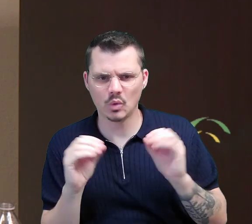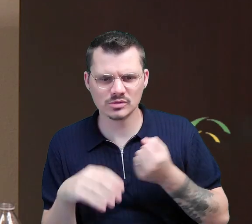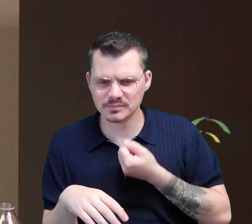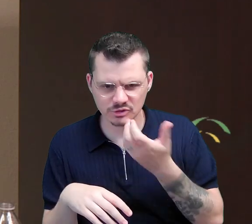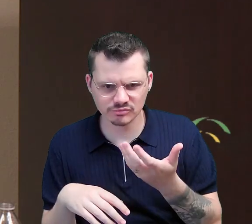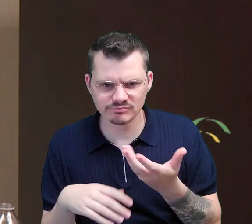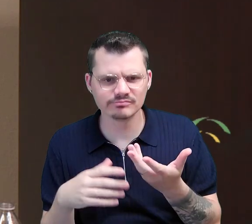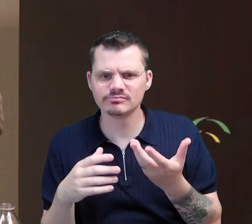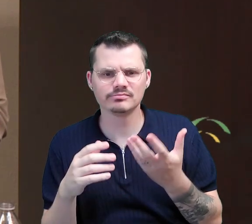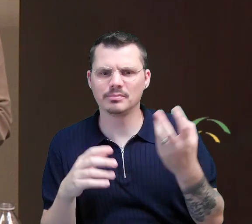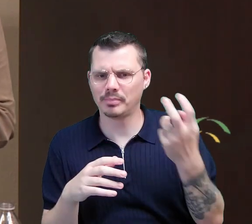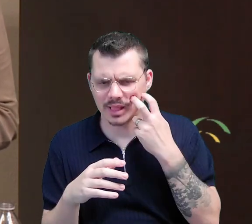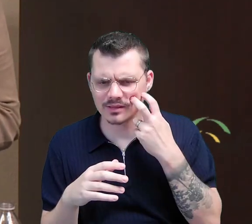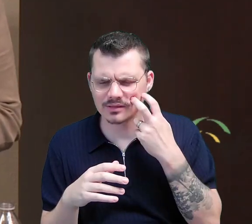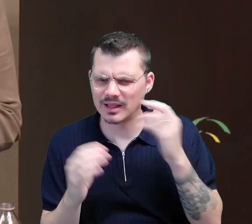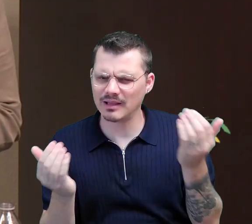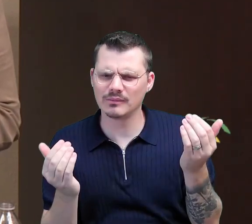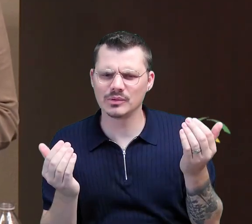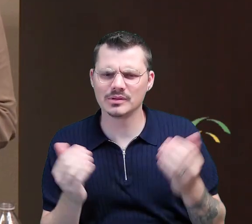speech who's also blind?